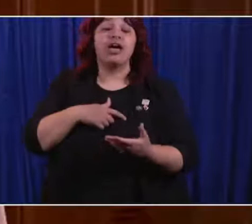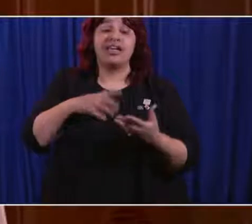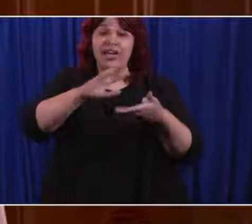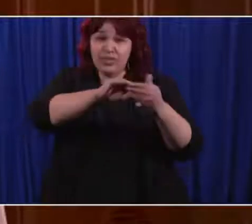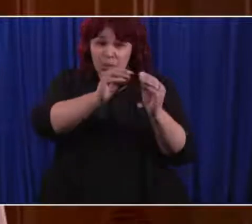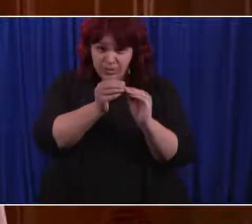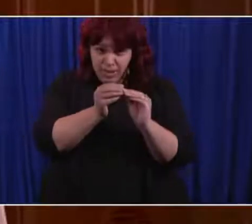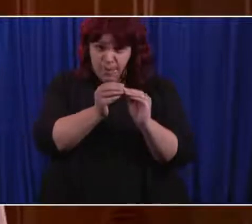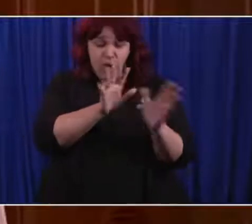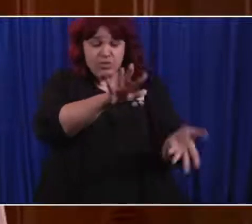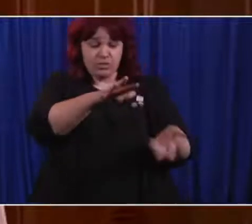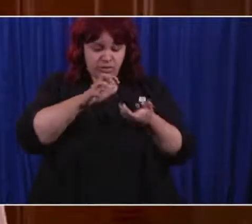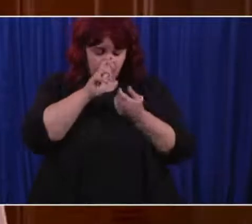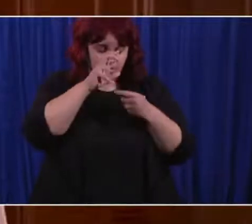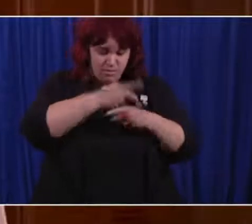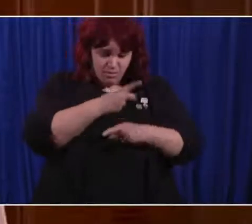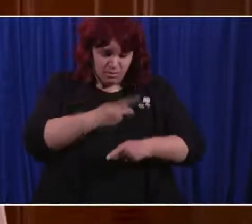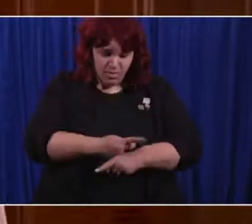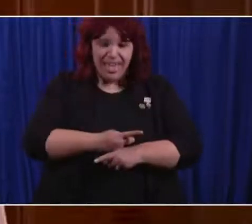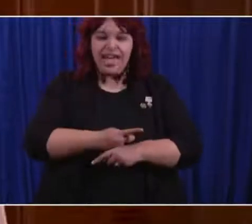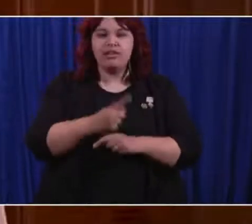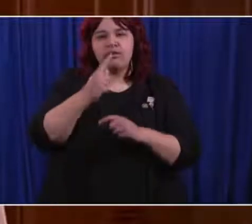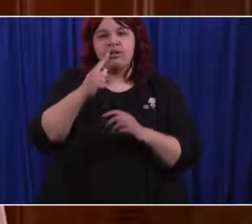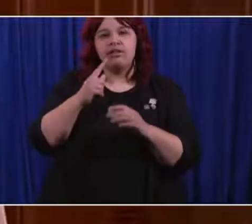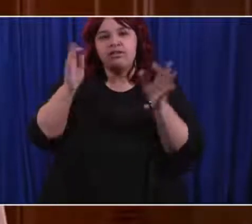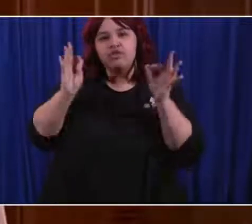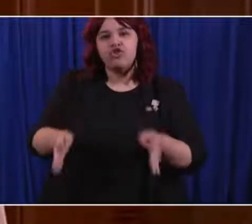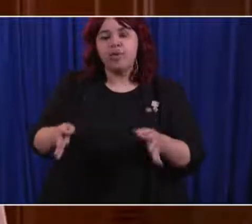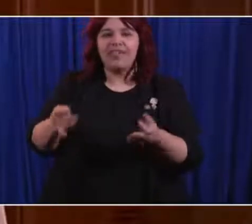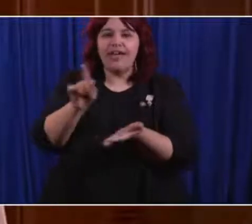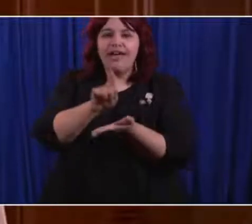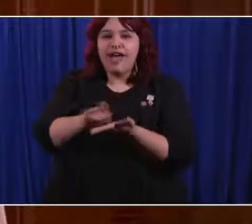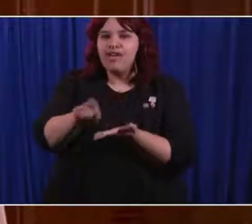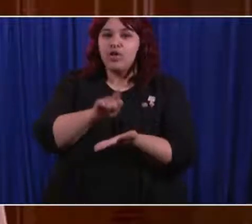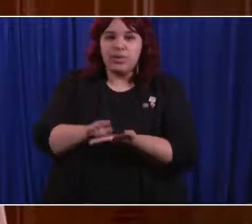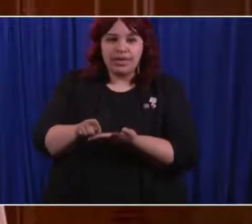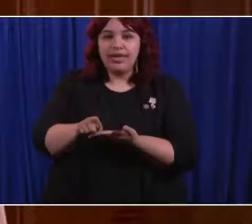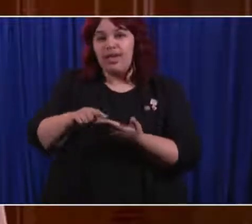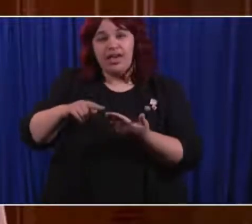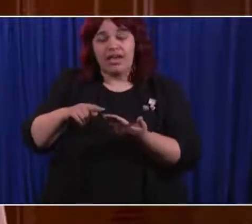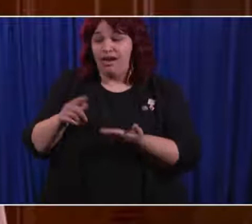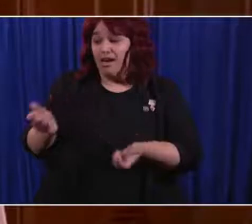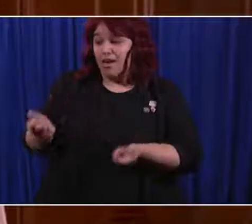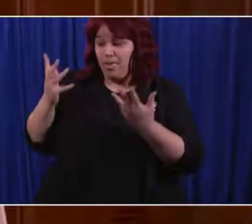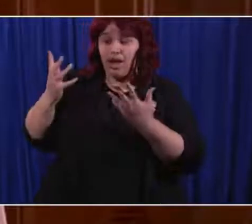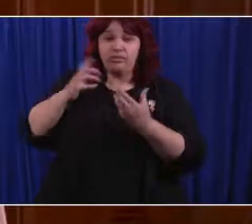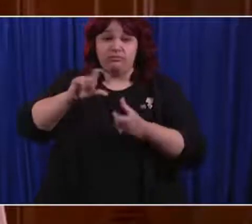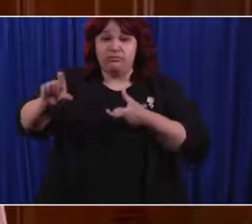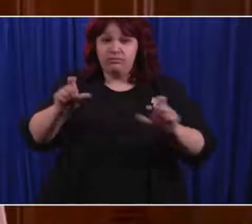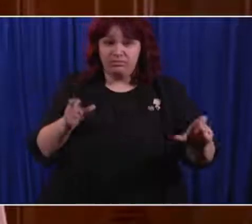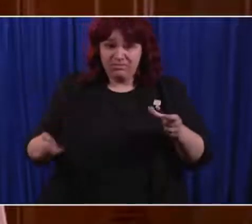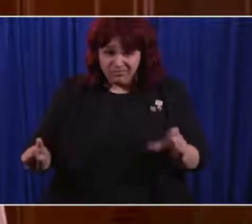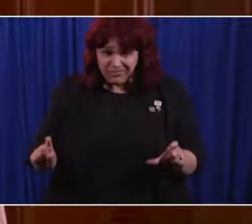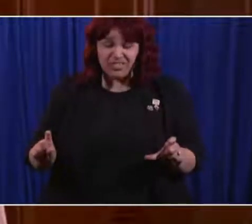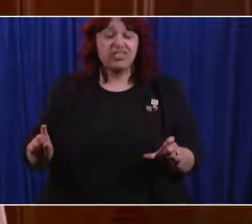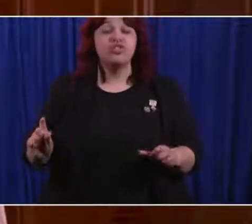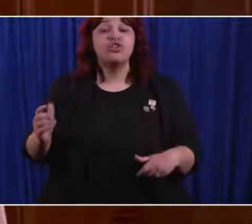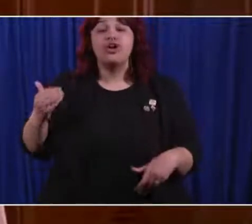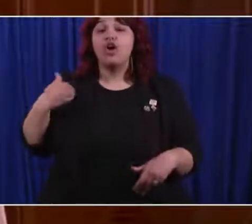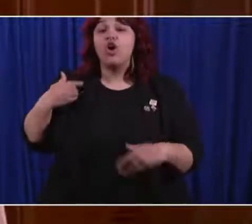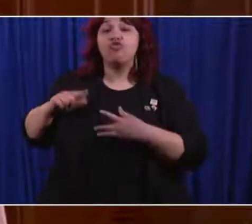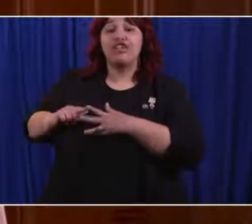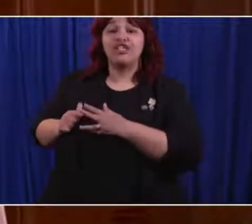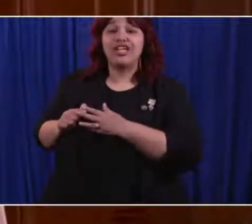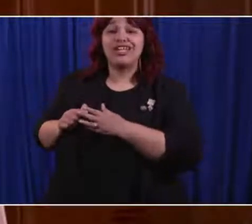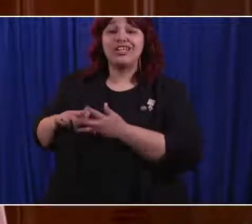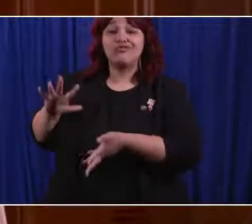week. We listen to the people in the county where they want them sent. We started with a system of 700 locations, 650,